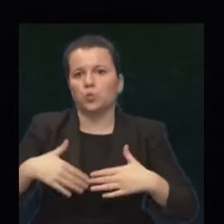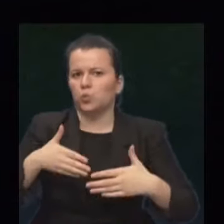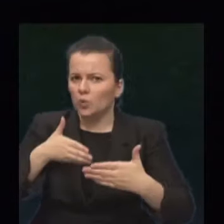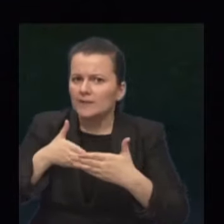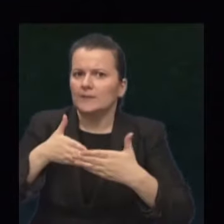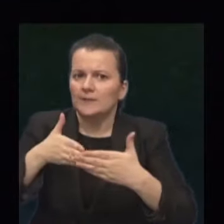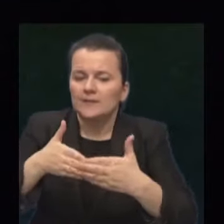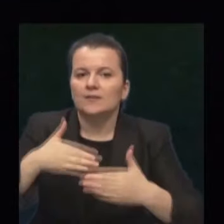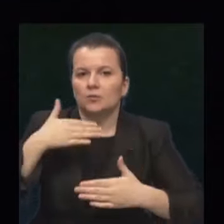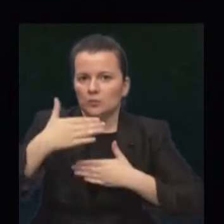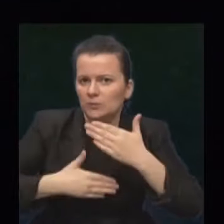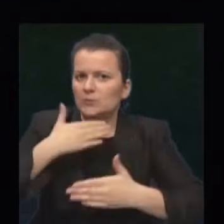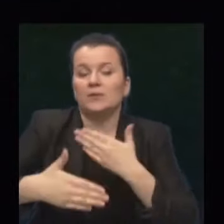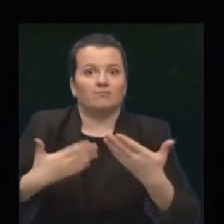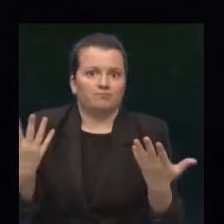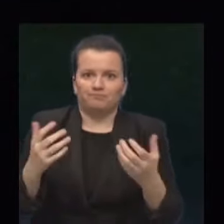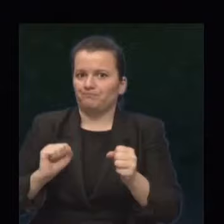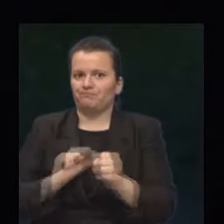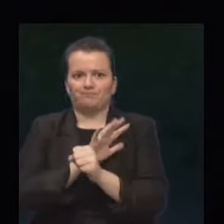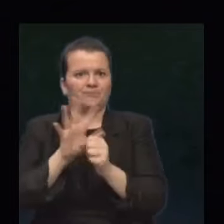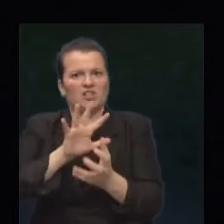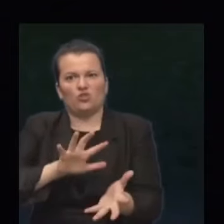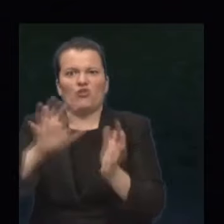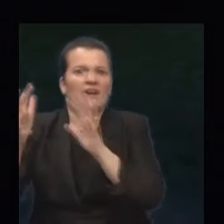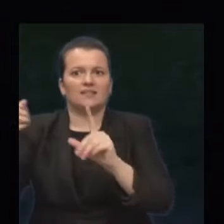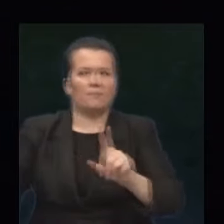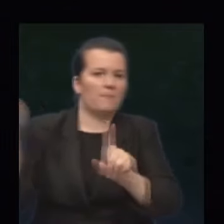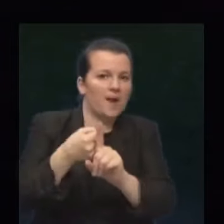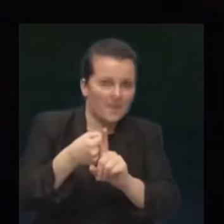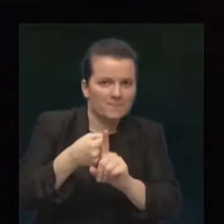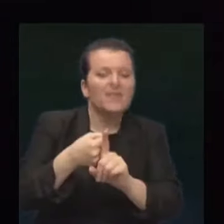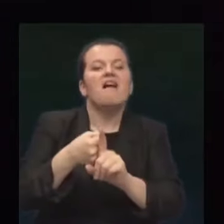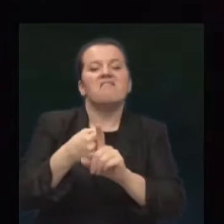hit by the crisis. Nonetheless, we have everything it takes to bounce back.